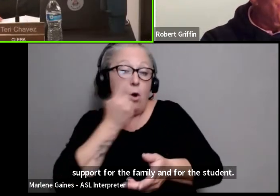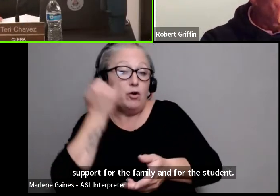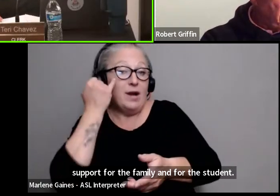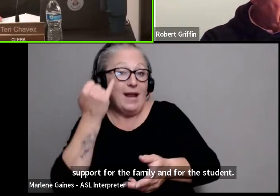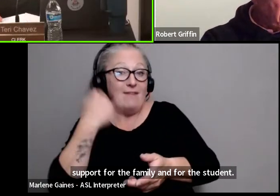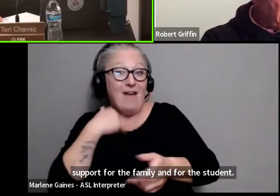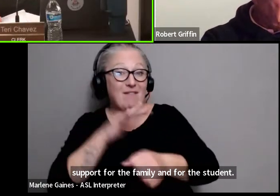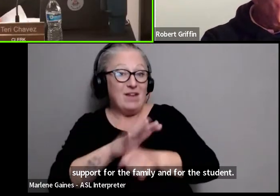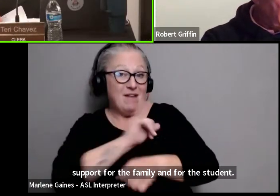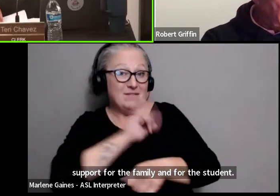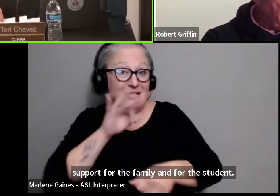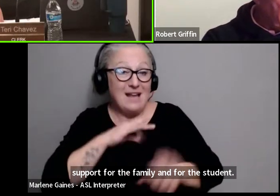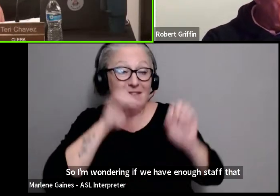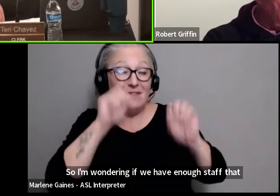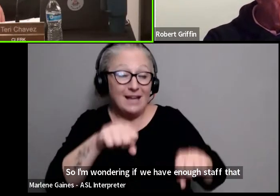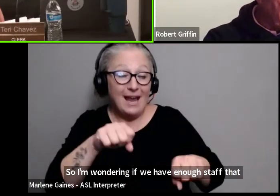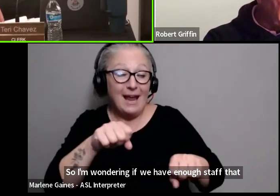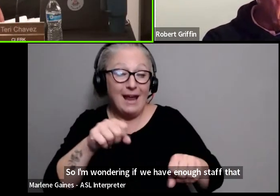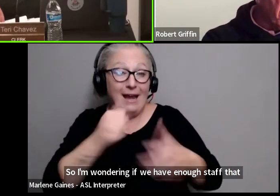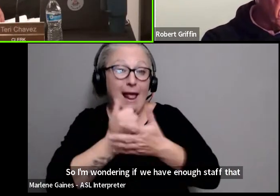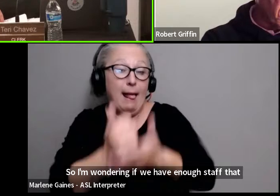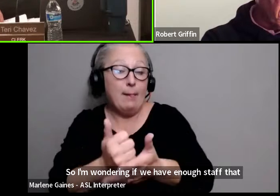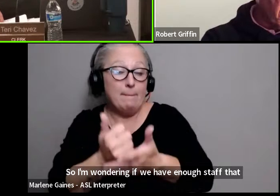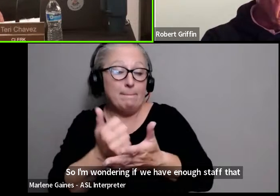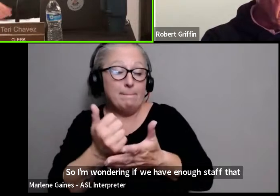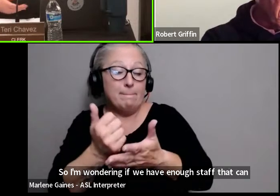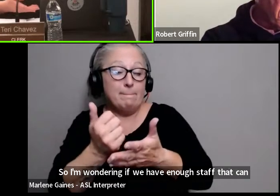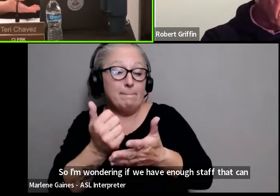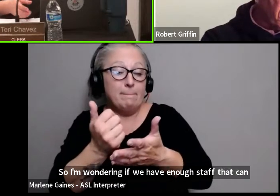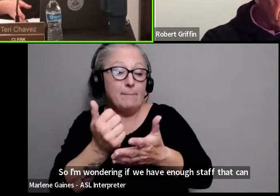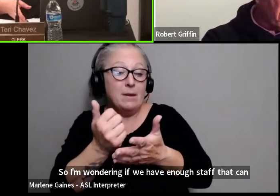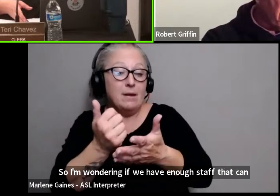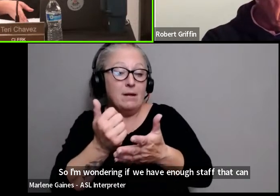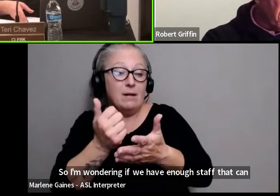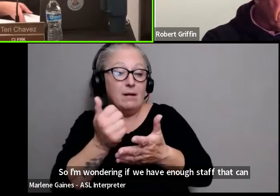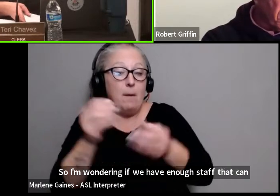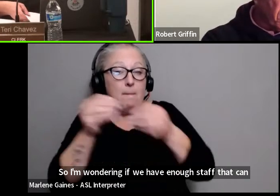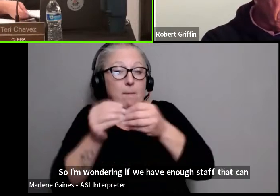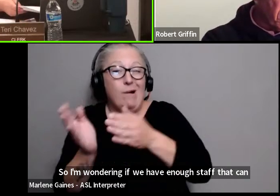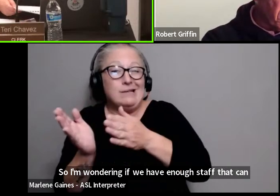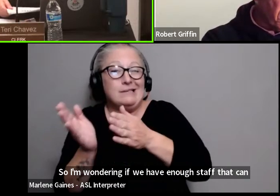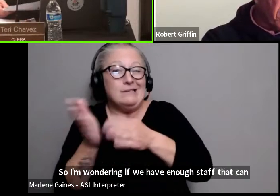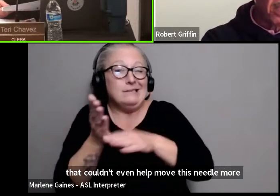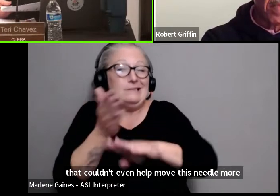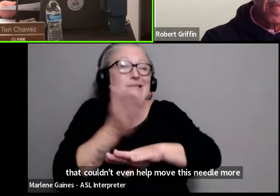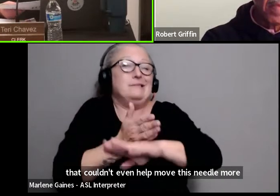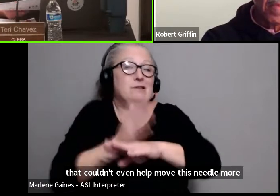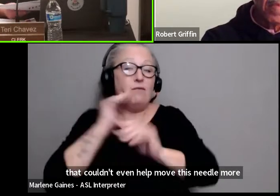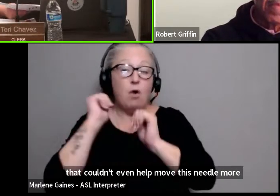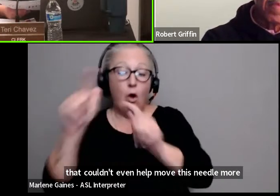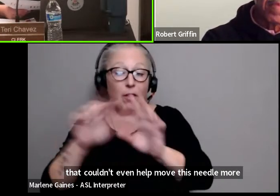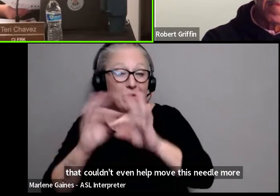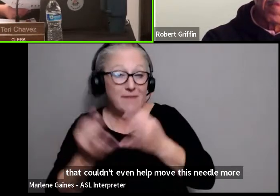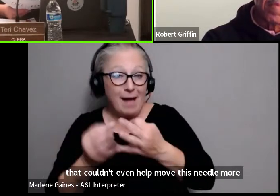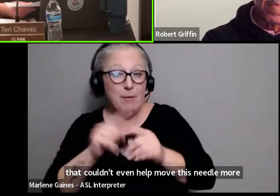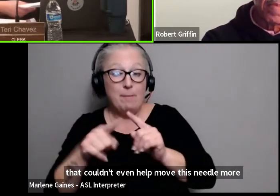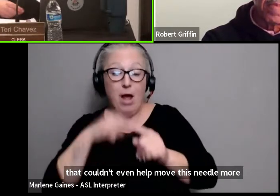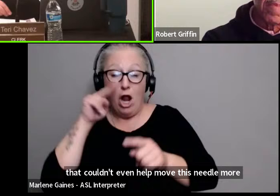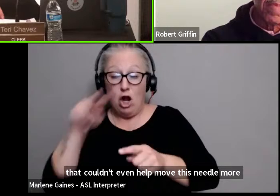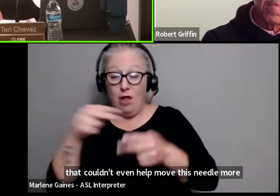we have enough staff that can even help move this needle more for all of our families. But when I look at this slide